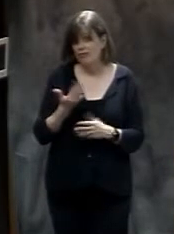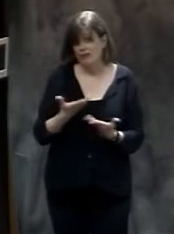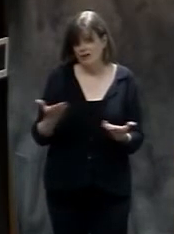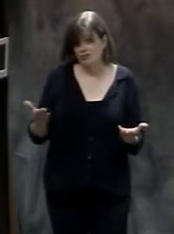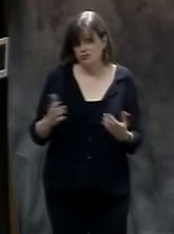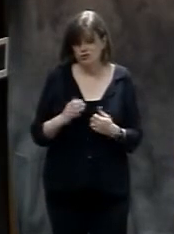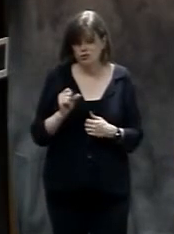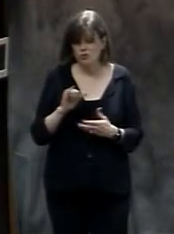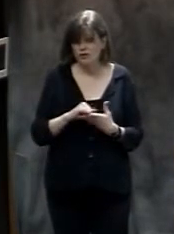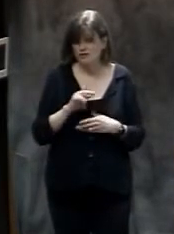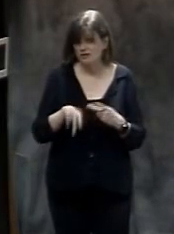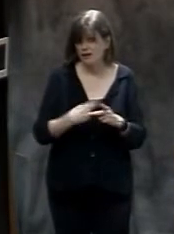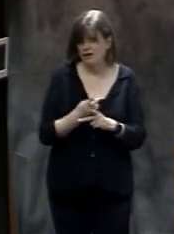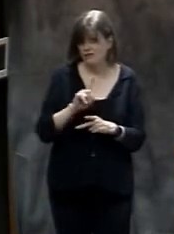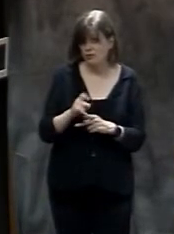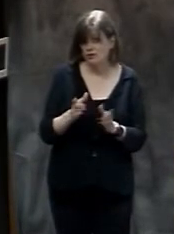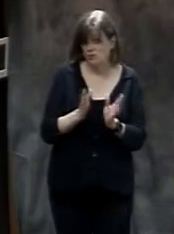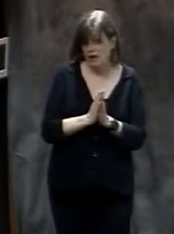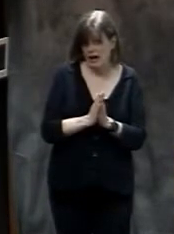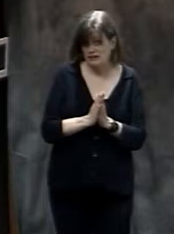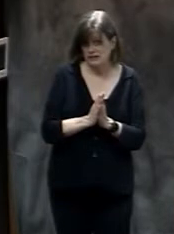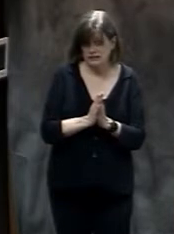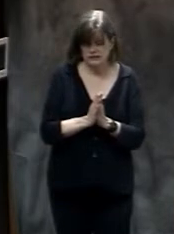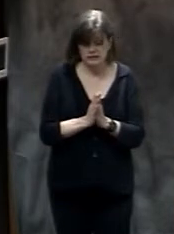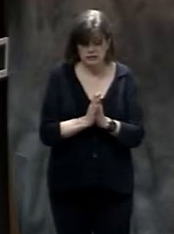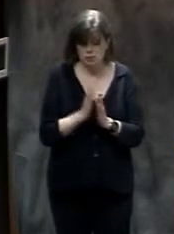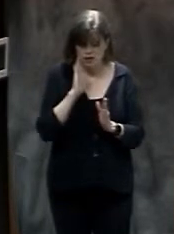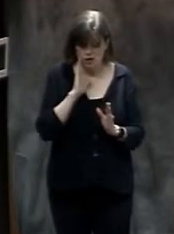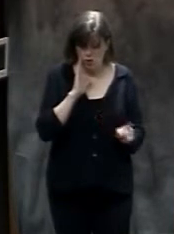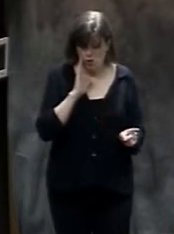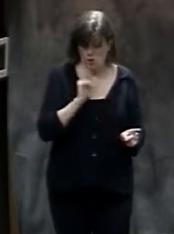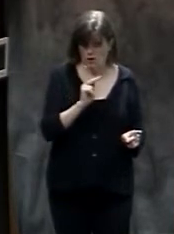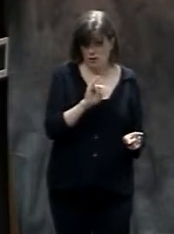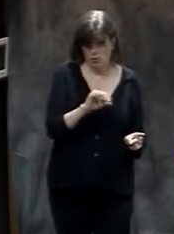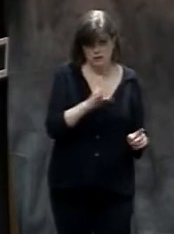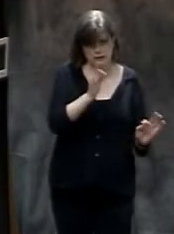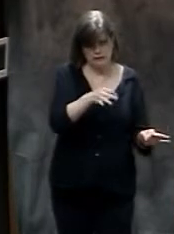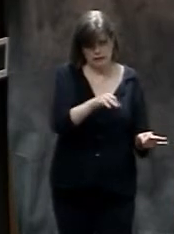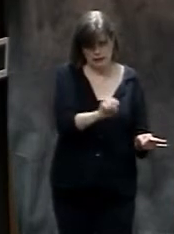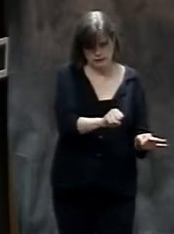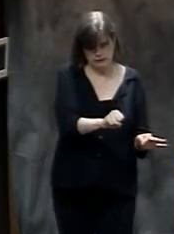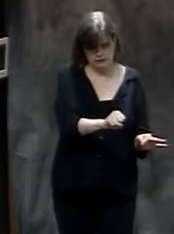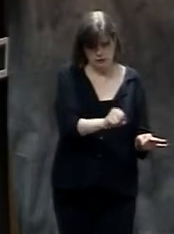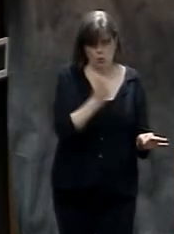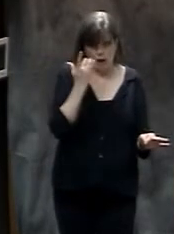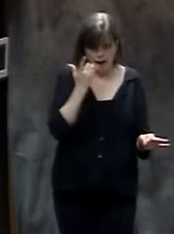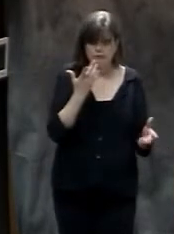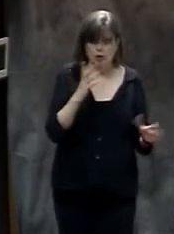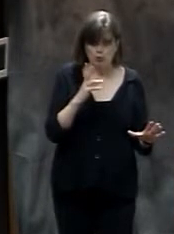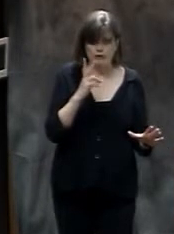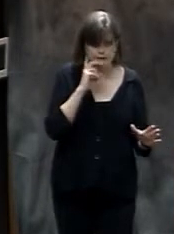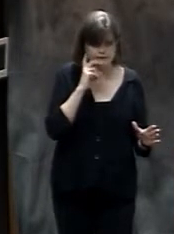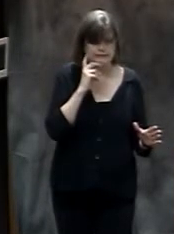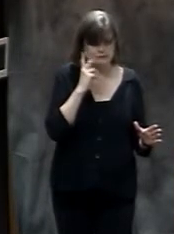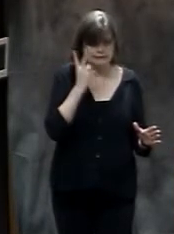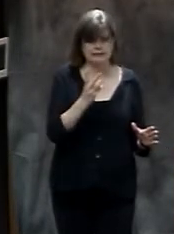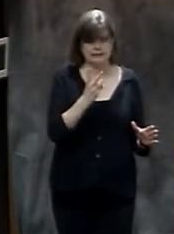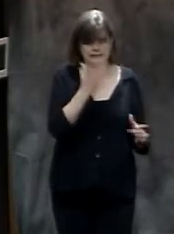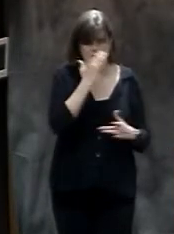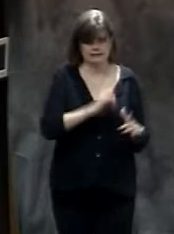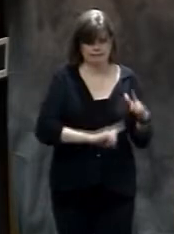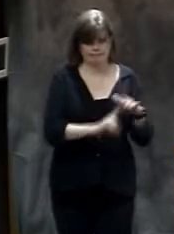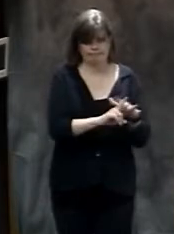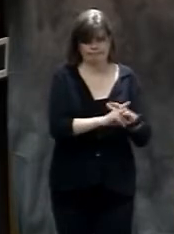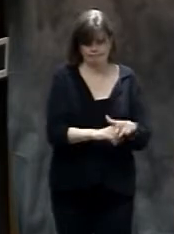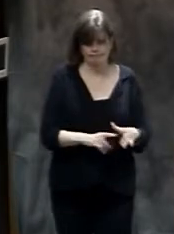these are the kinds of questions that we're asking ourselves. We know in Key West that definitely it's conducive because we've had transmission, but we don't know what's happening in